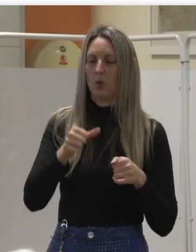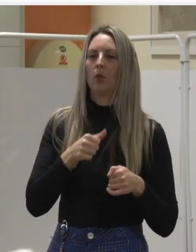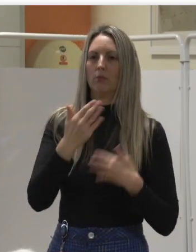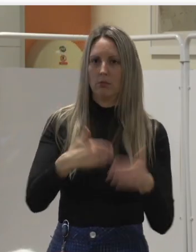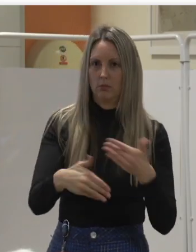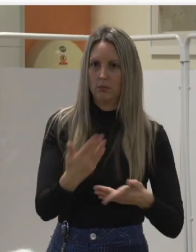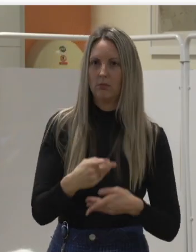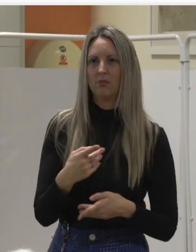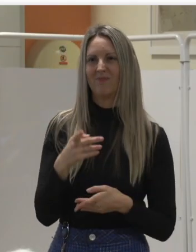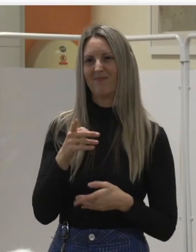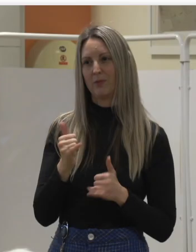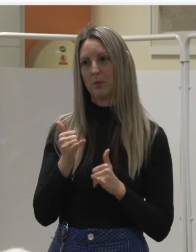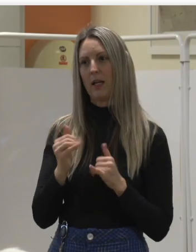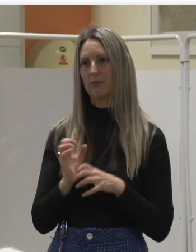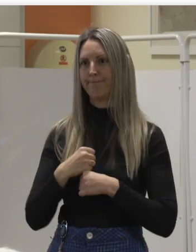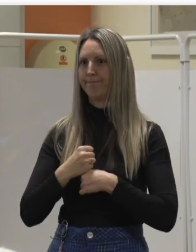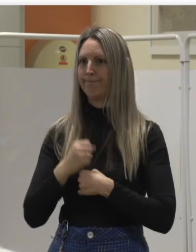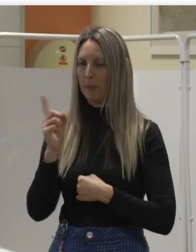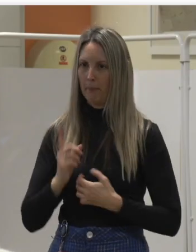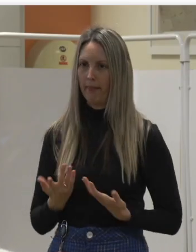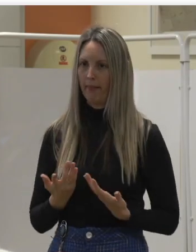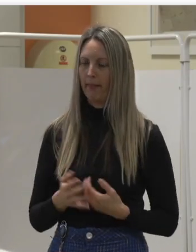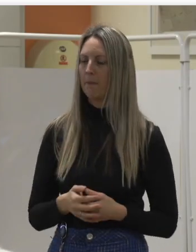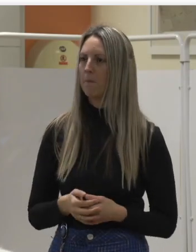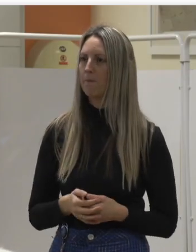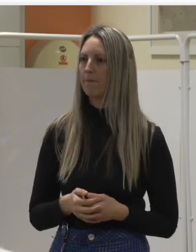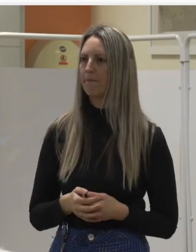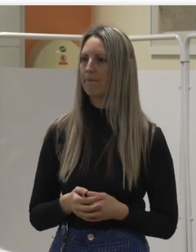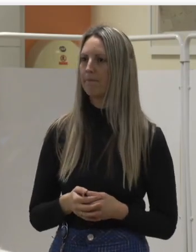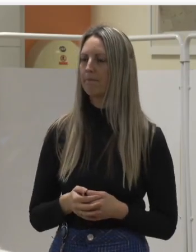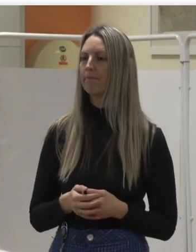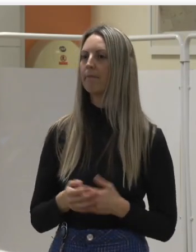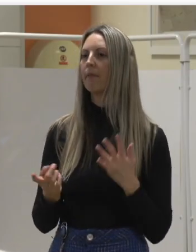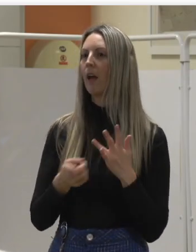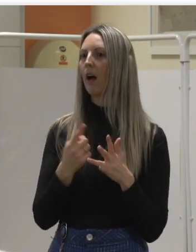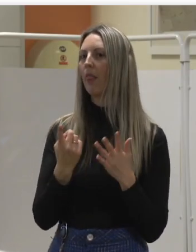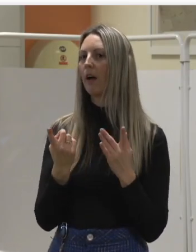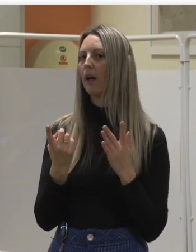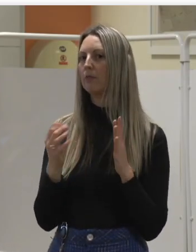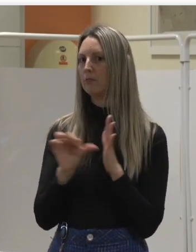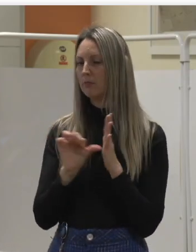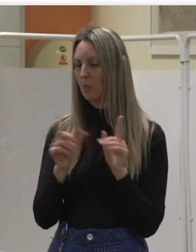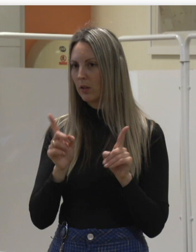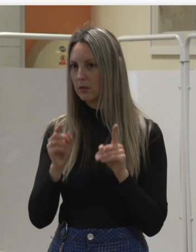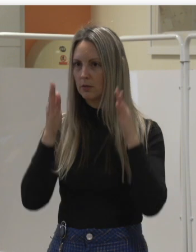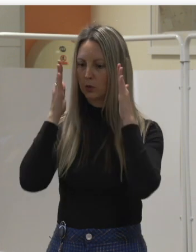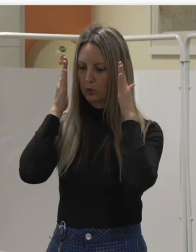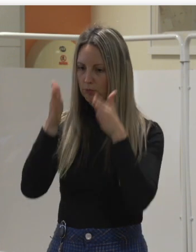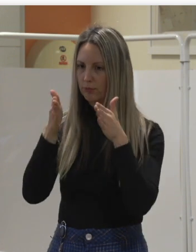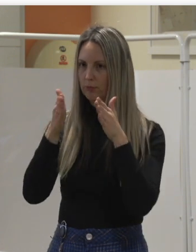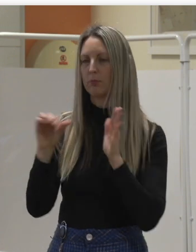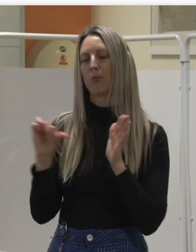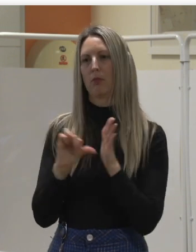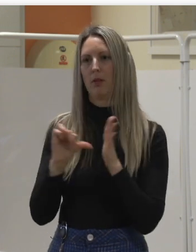lot of frustration. Unable to concentrate on any task you're doing. And difficulty, if there is some